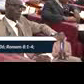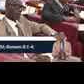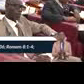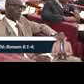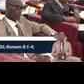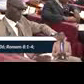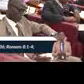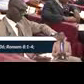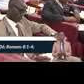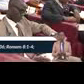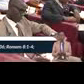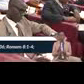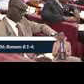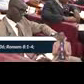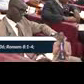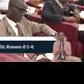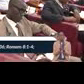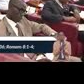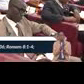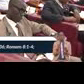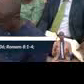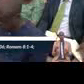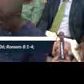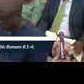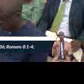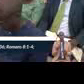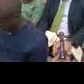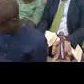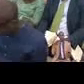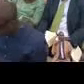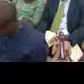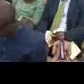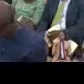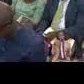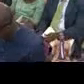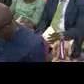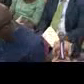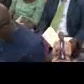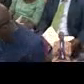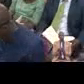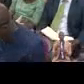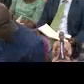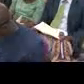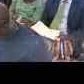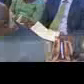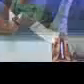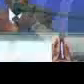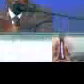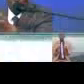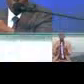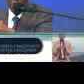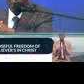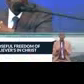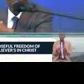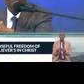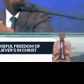Amen. That's the freedom we're considering. Today we're looking at the message, the purposeful